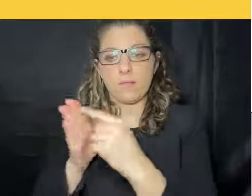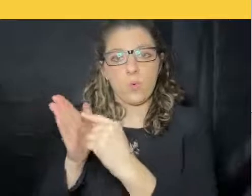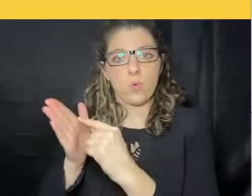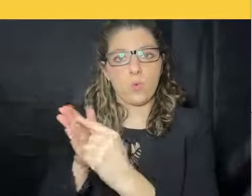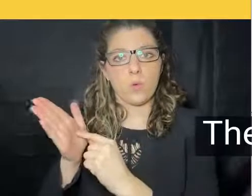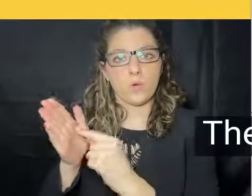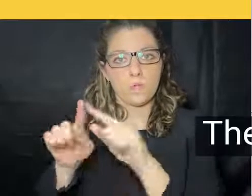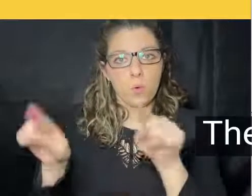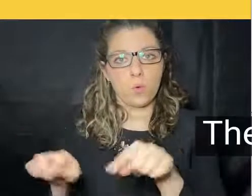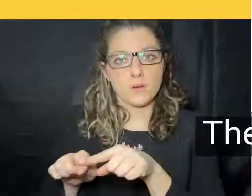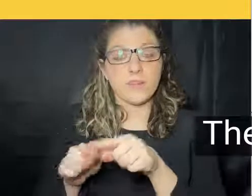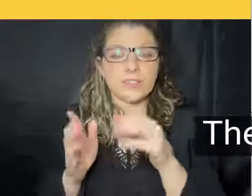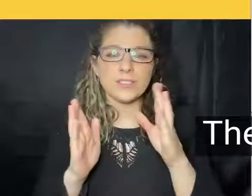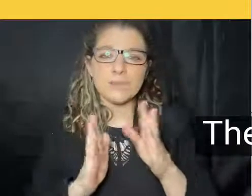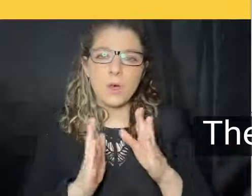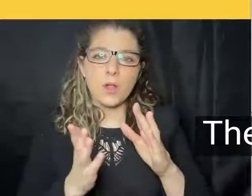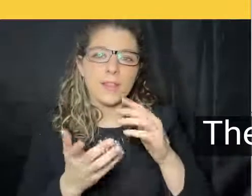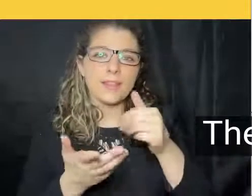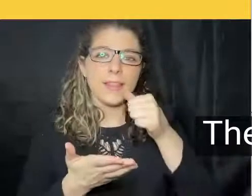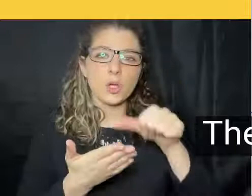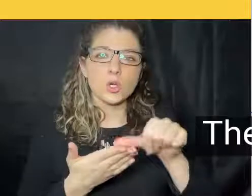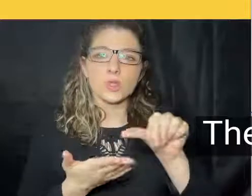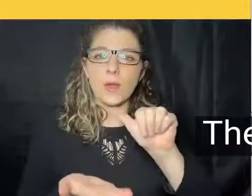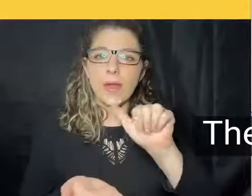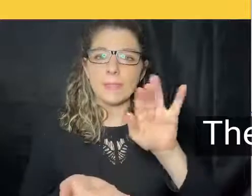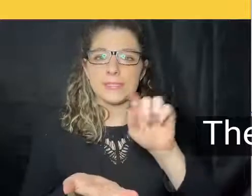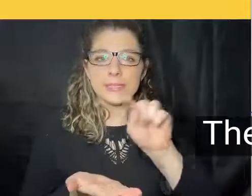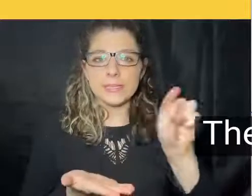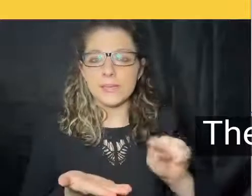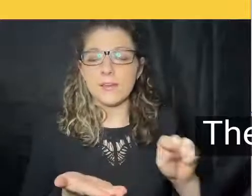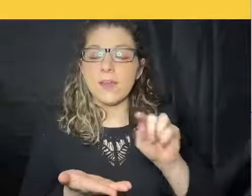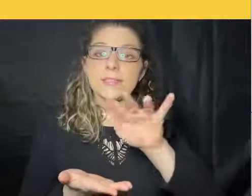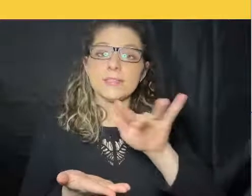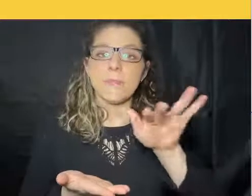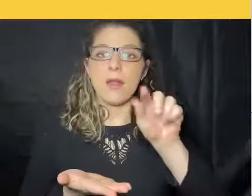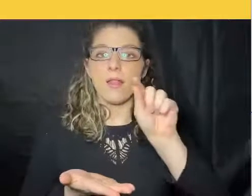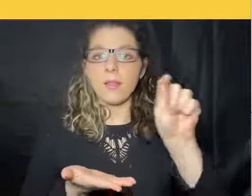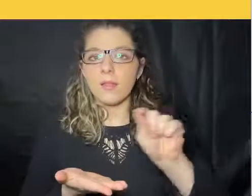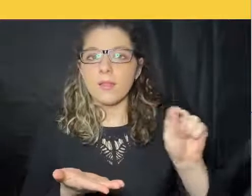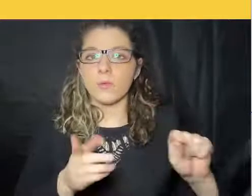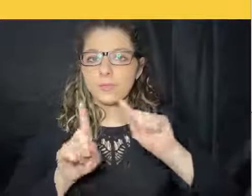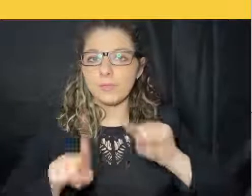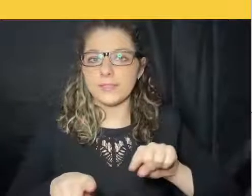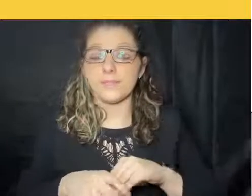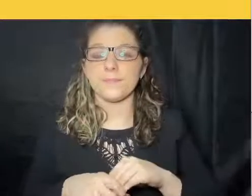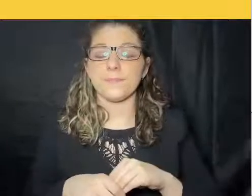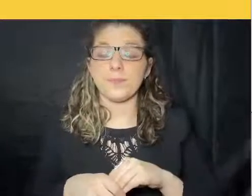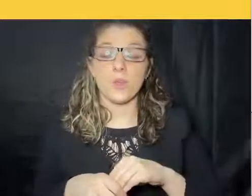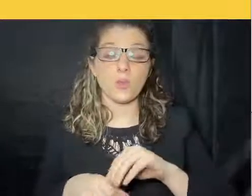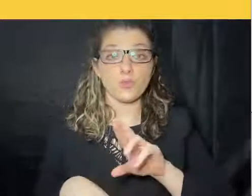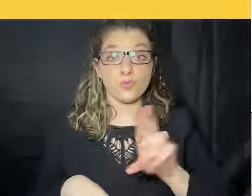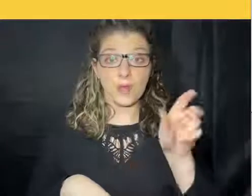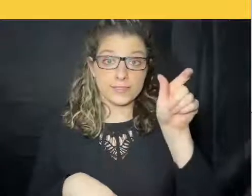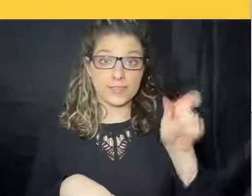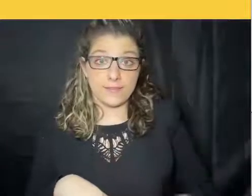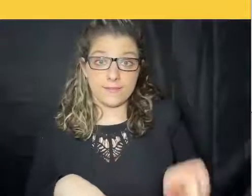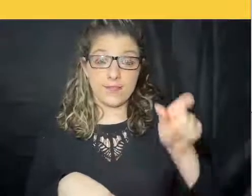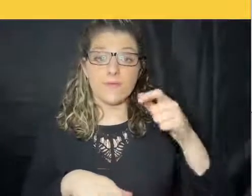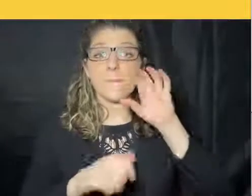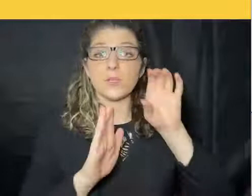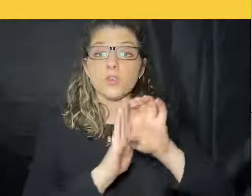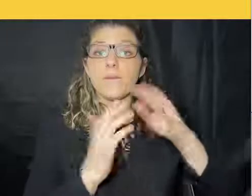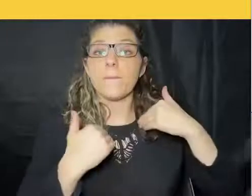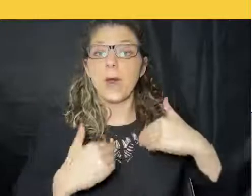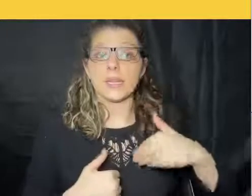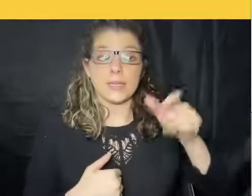needs. There is also a small letter keyboard to allow for the flexibility of spelling out responses. Finally, on the far right side,